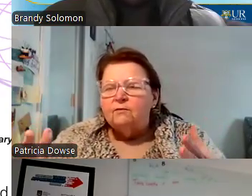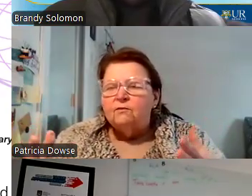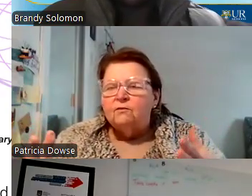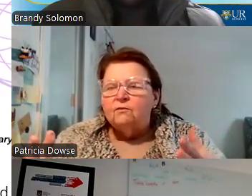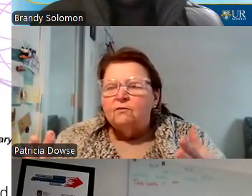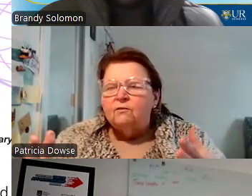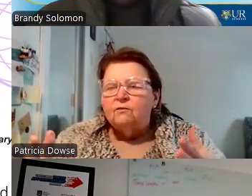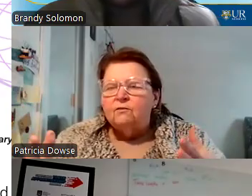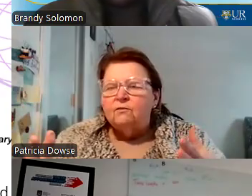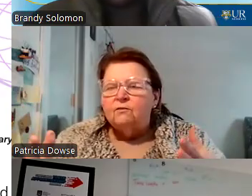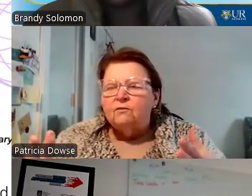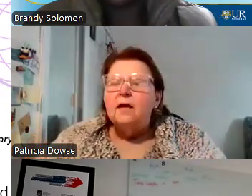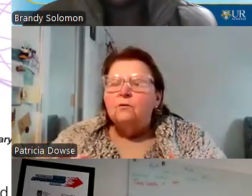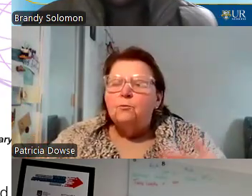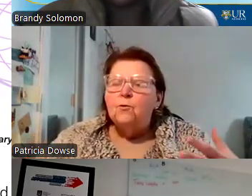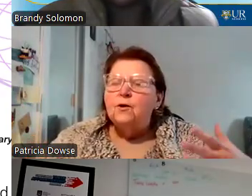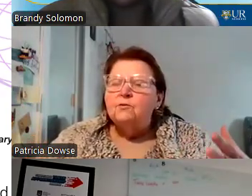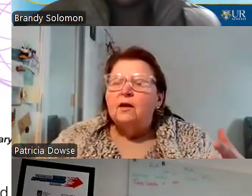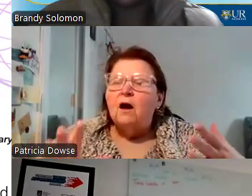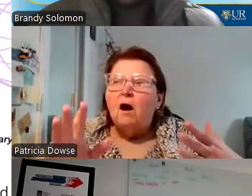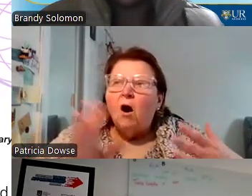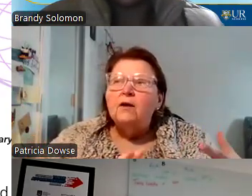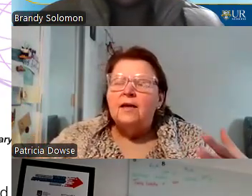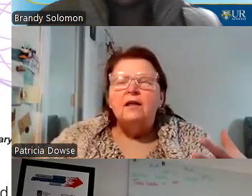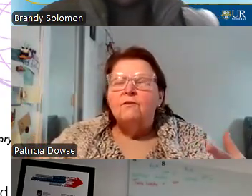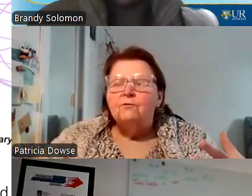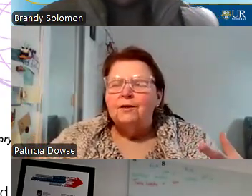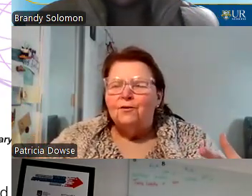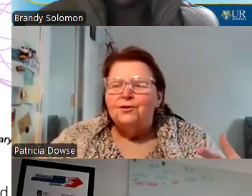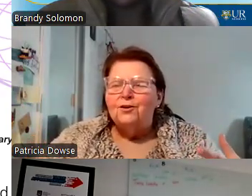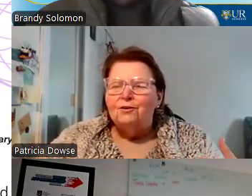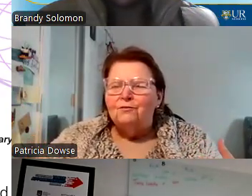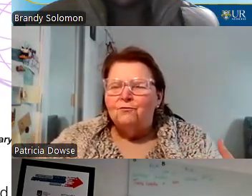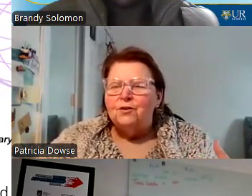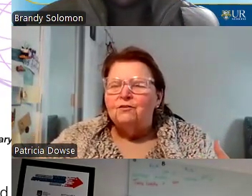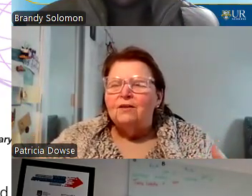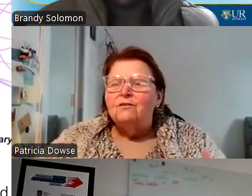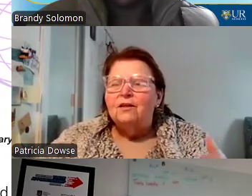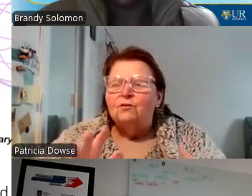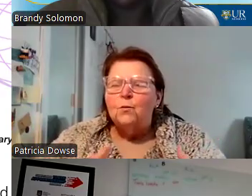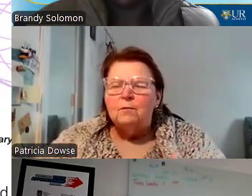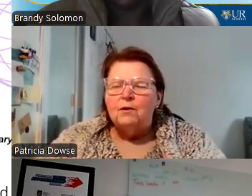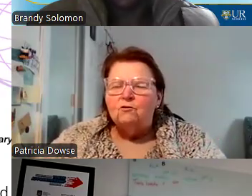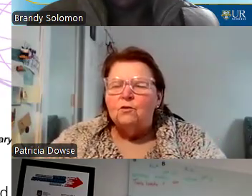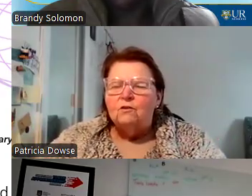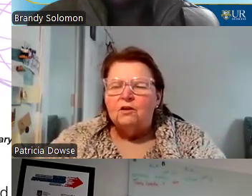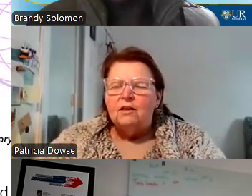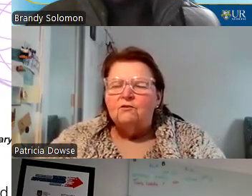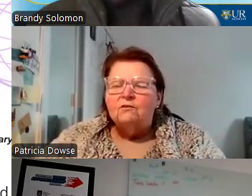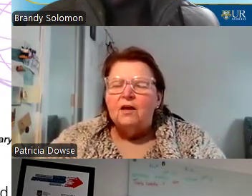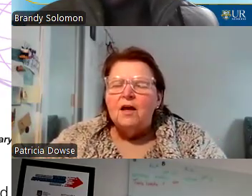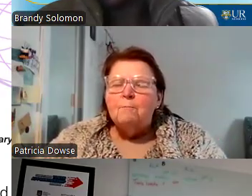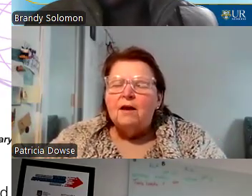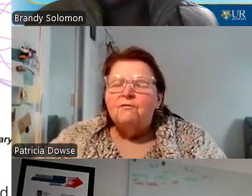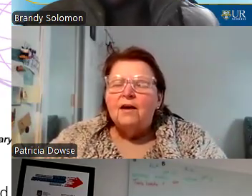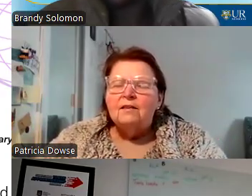or necessary to happen. There are programs that aren't getting federally funded cut for these kinds of things, so we can make sure that there's